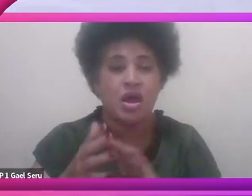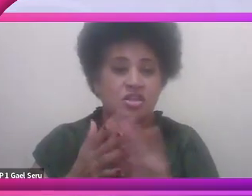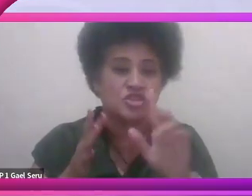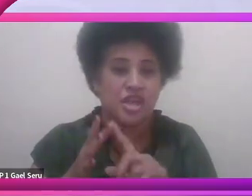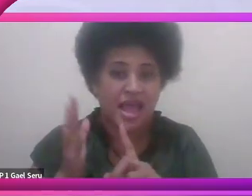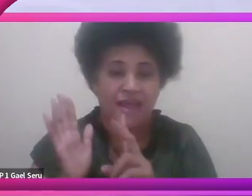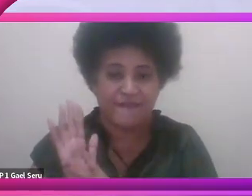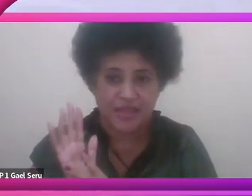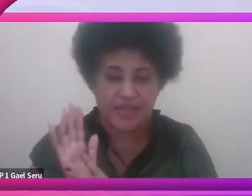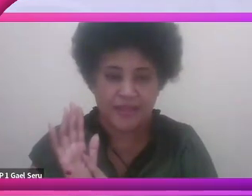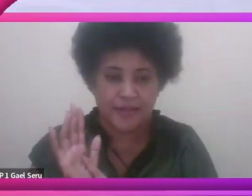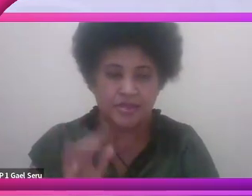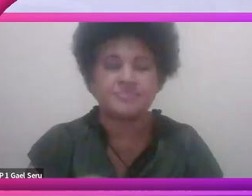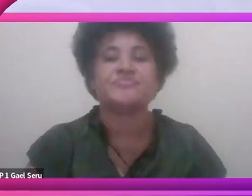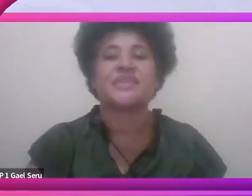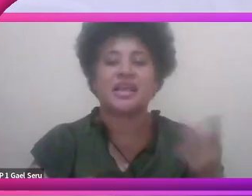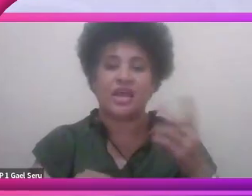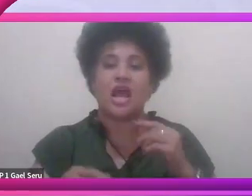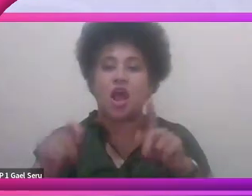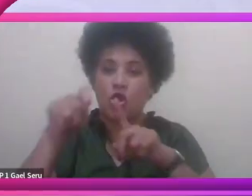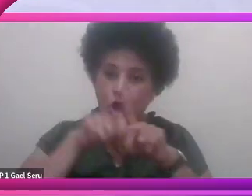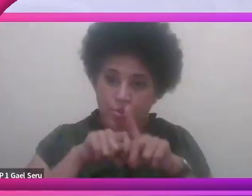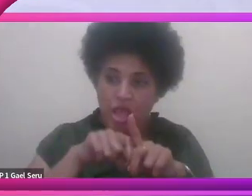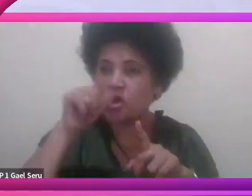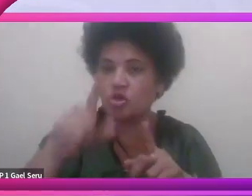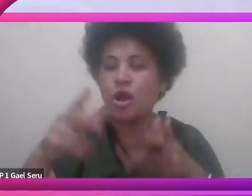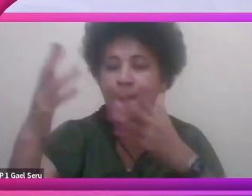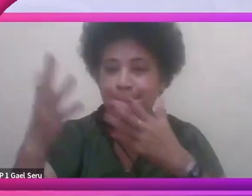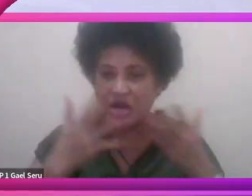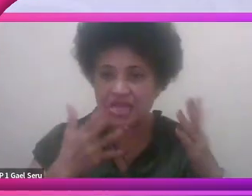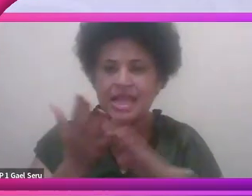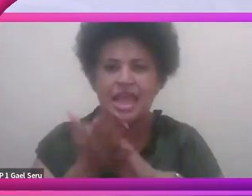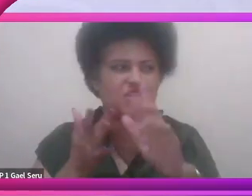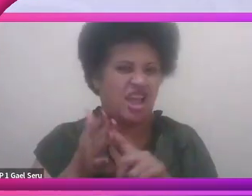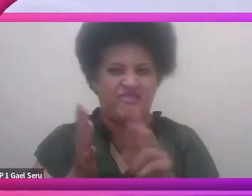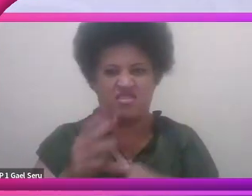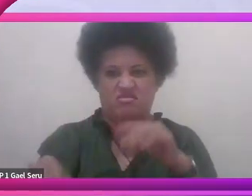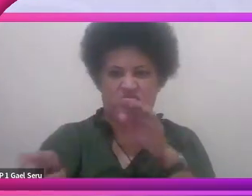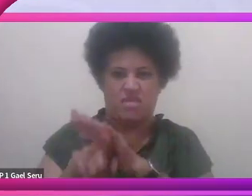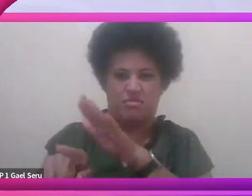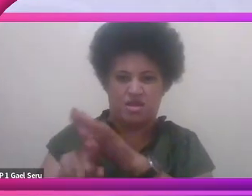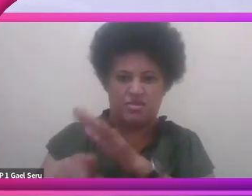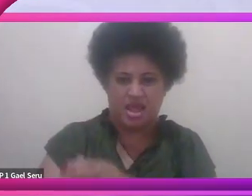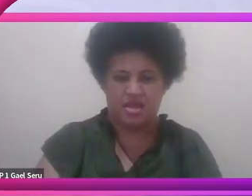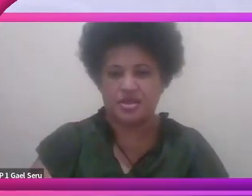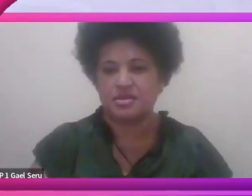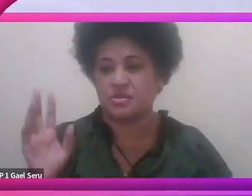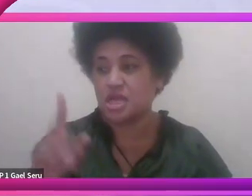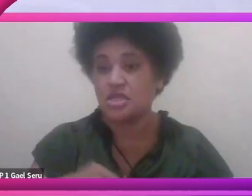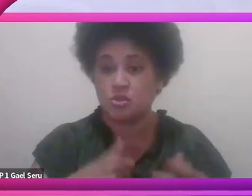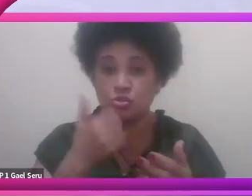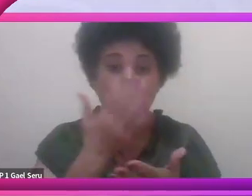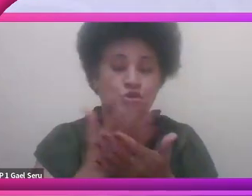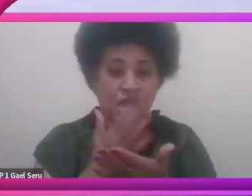school, use distribute condom, you bring STI, HIV to our community. But this one just to share with you,